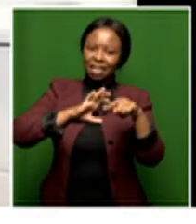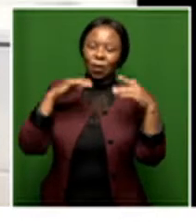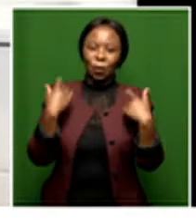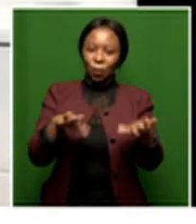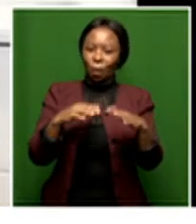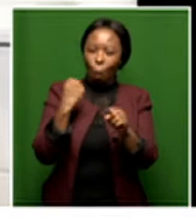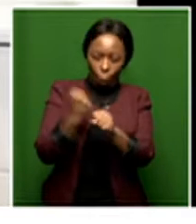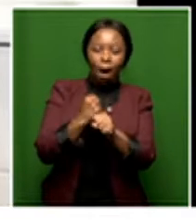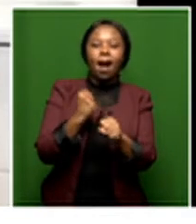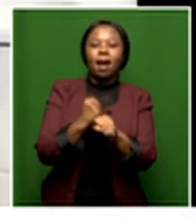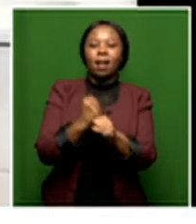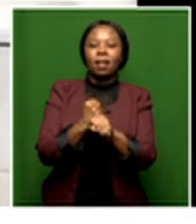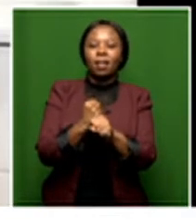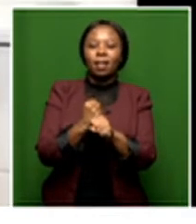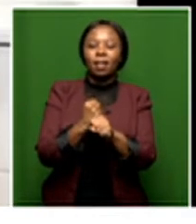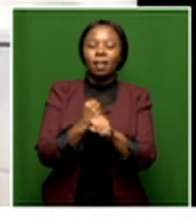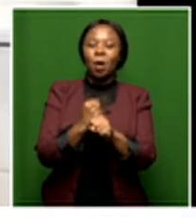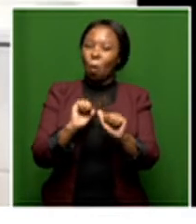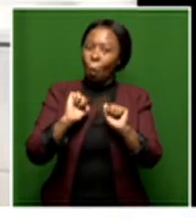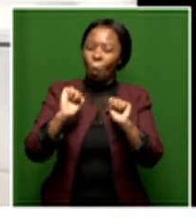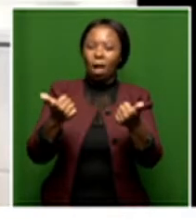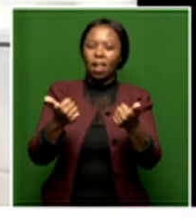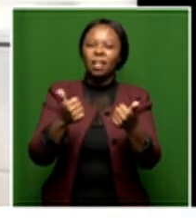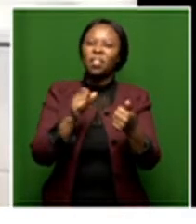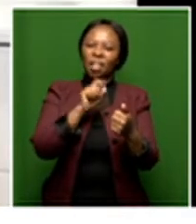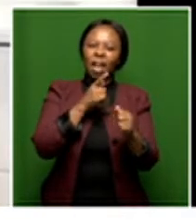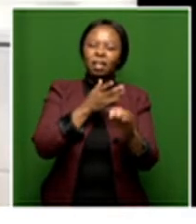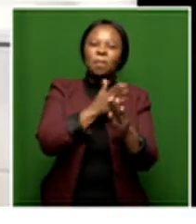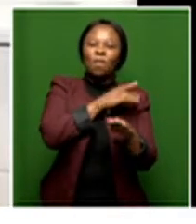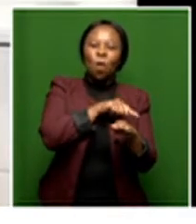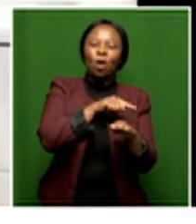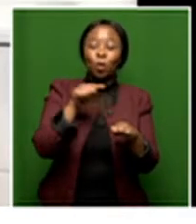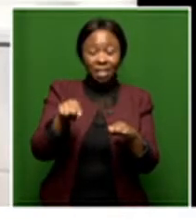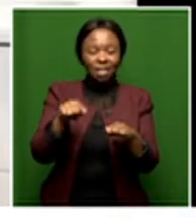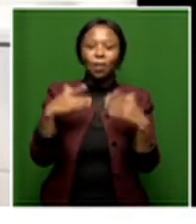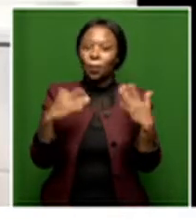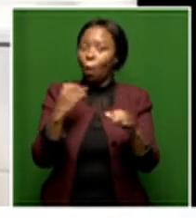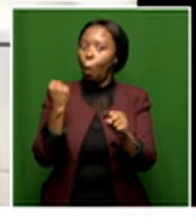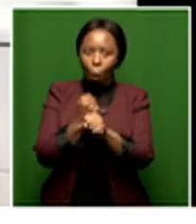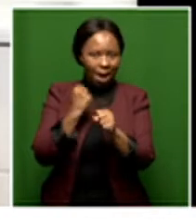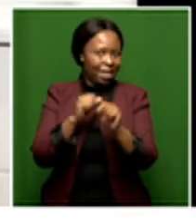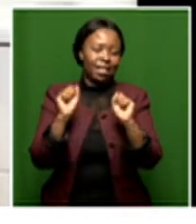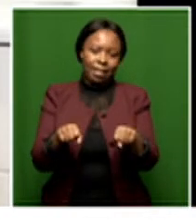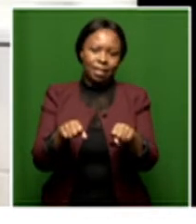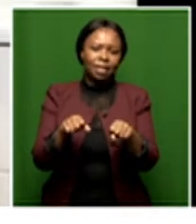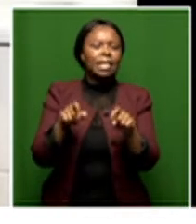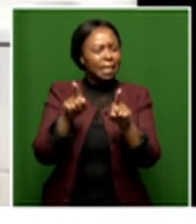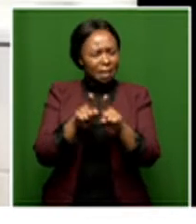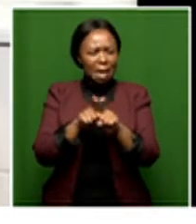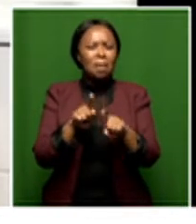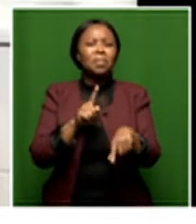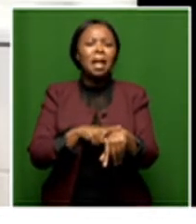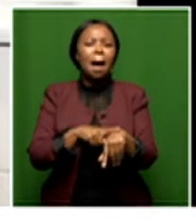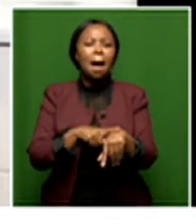as well as against the original virus that we had, that it is going to work. Now, having said that, however, we